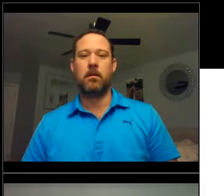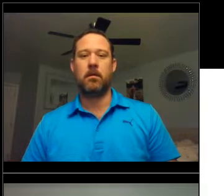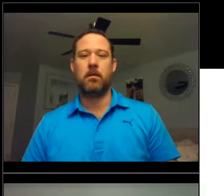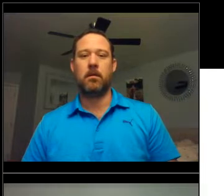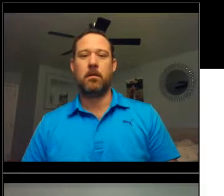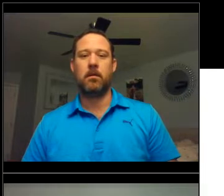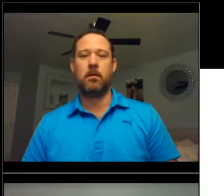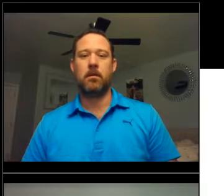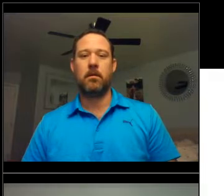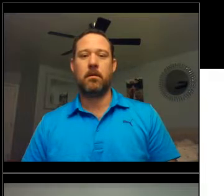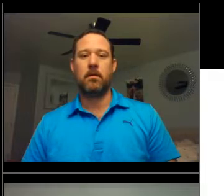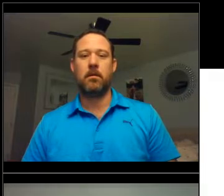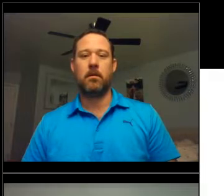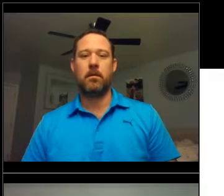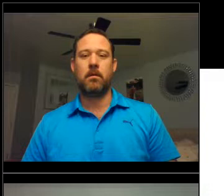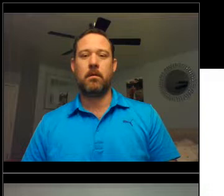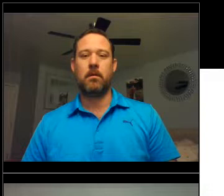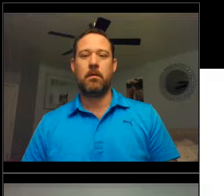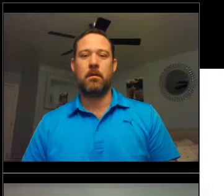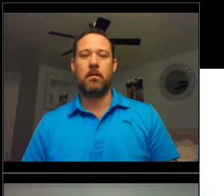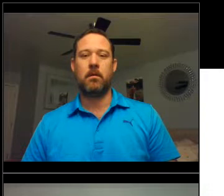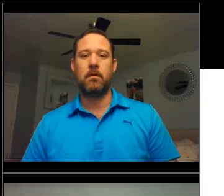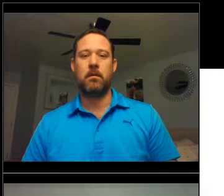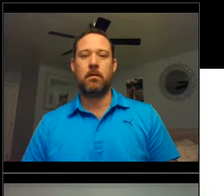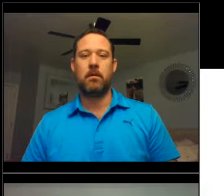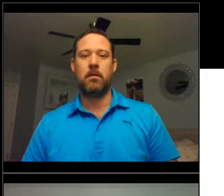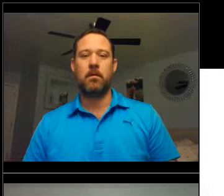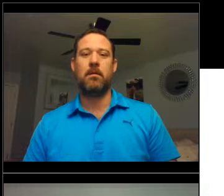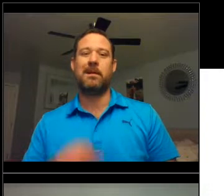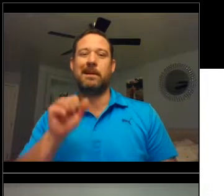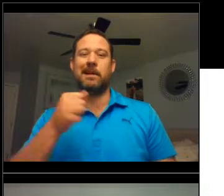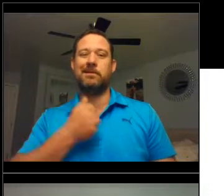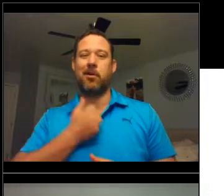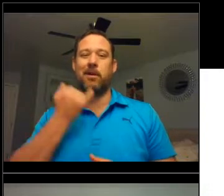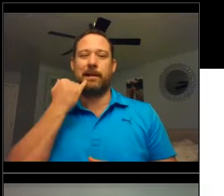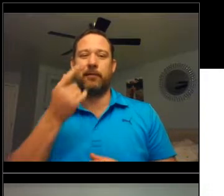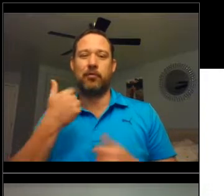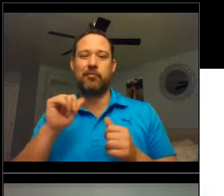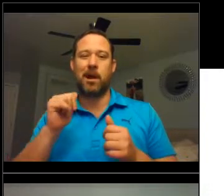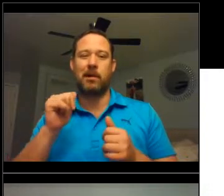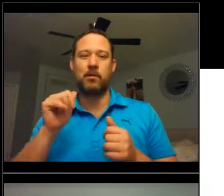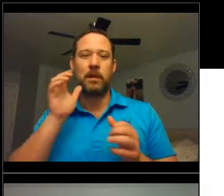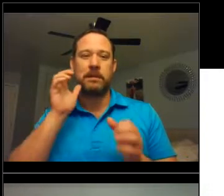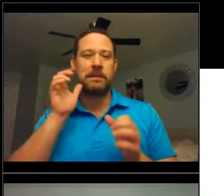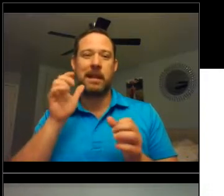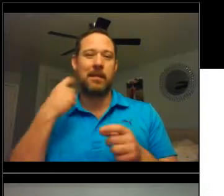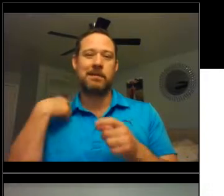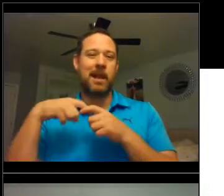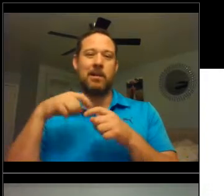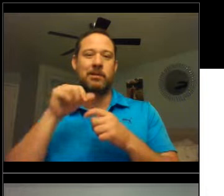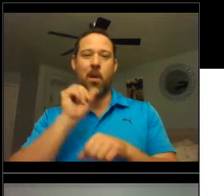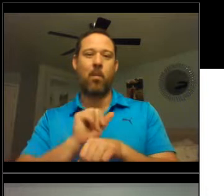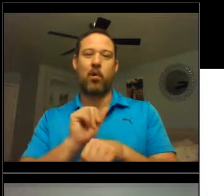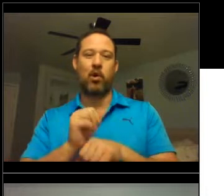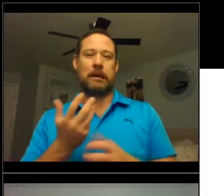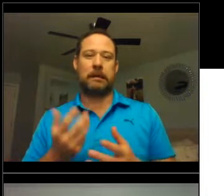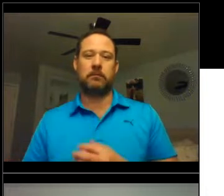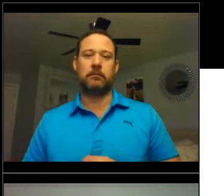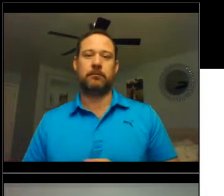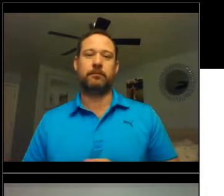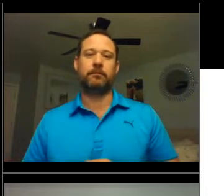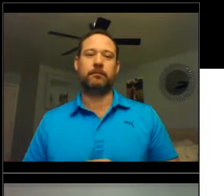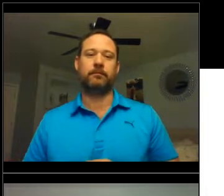Thank you. Yeah, we apologize for folks that are trying to tune into the Spanish line. Hopefully we get that fixed soon. So we just wanted to give you a